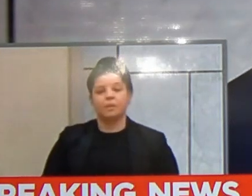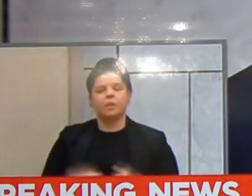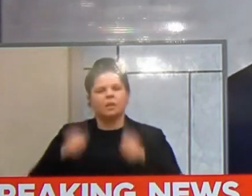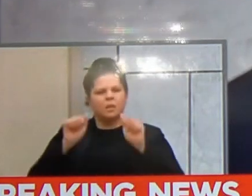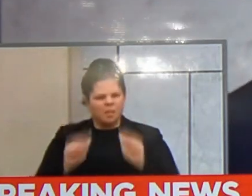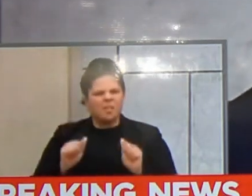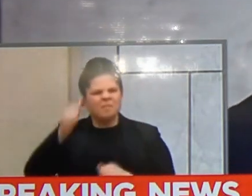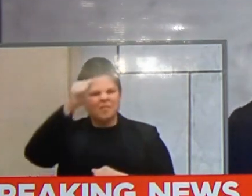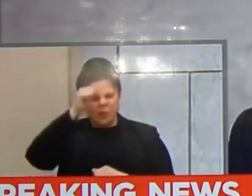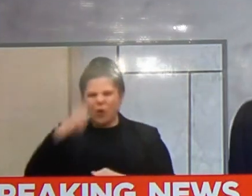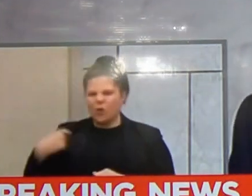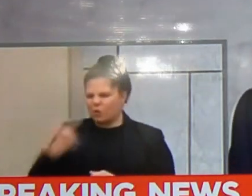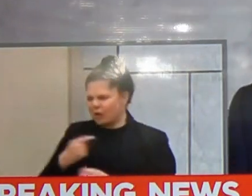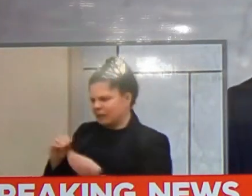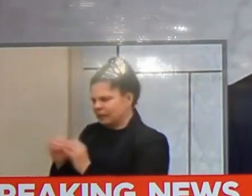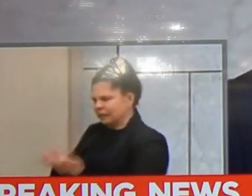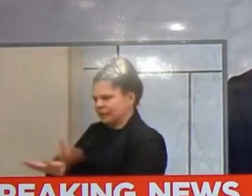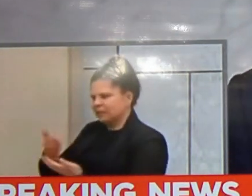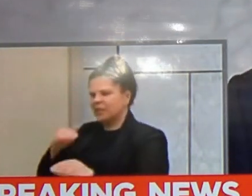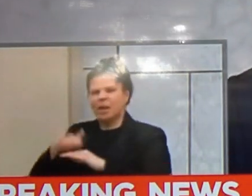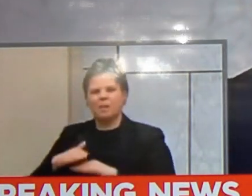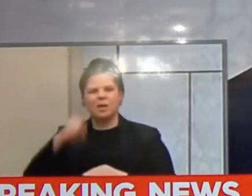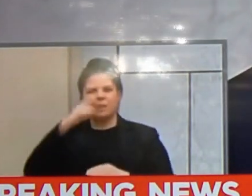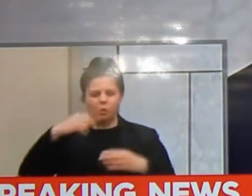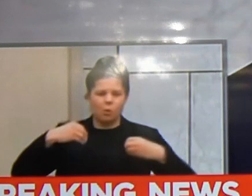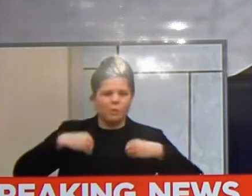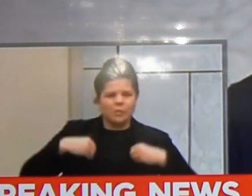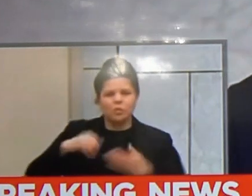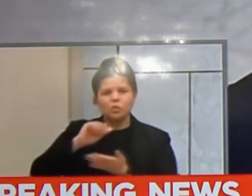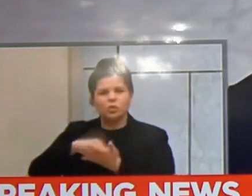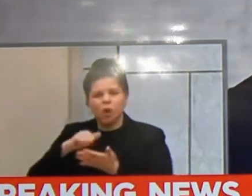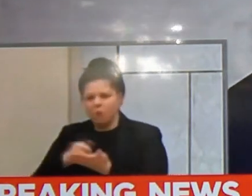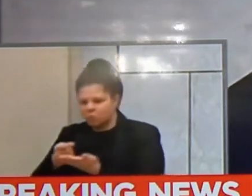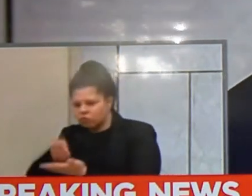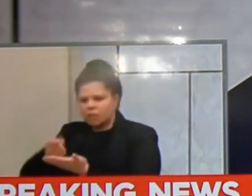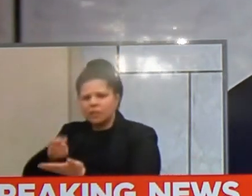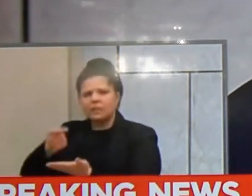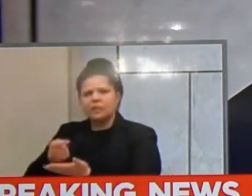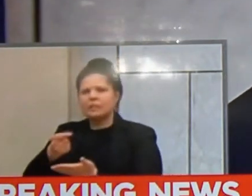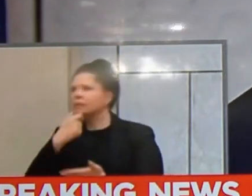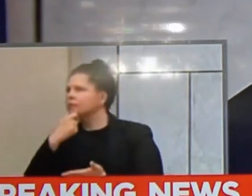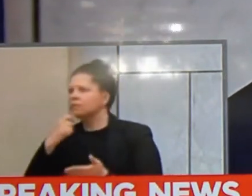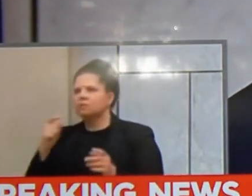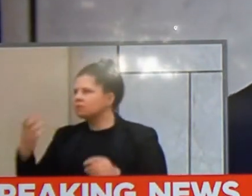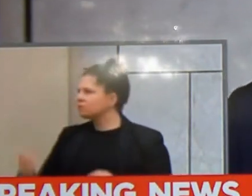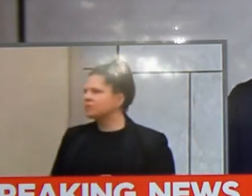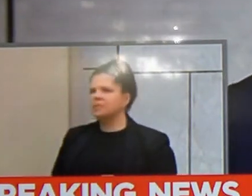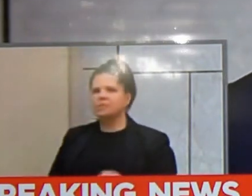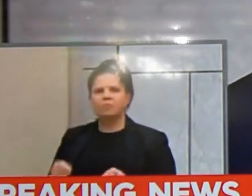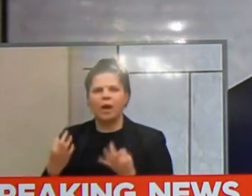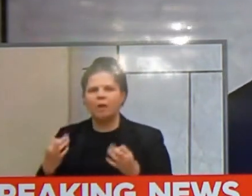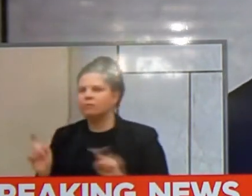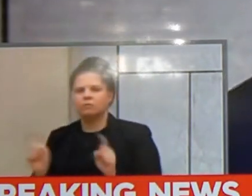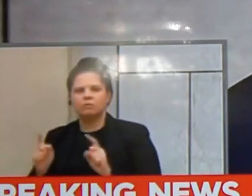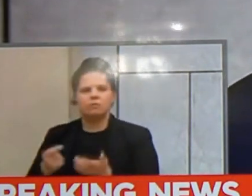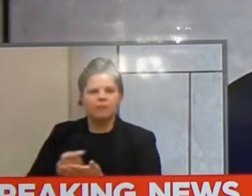you know, we've been working on this issue for some time, and I had hoped we'd be in a position to have finalised this today, and we are very